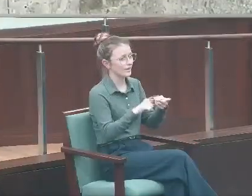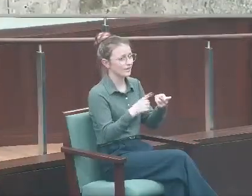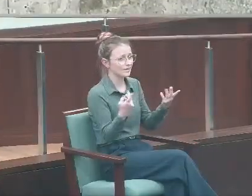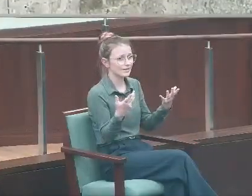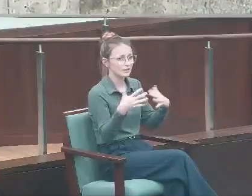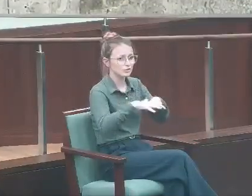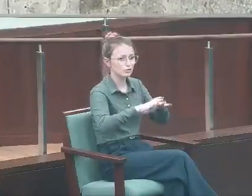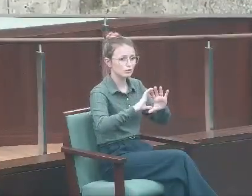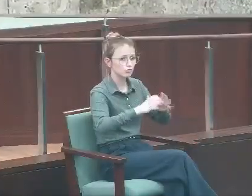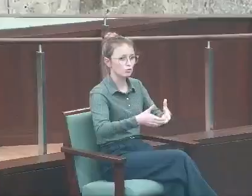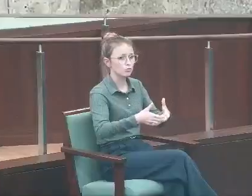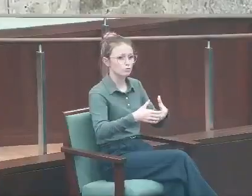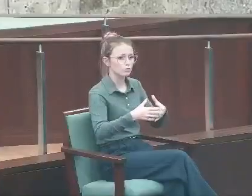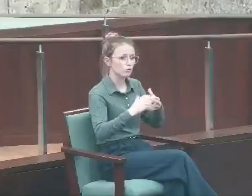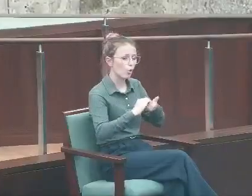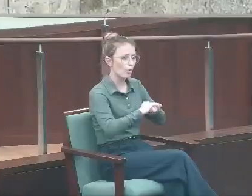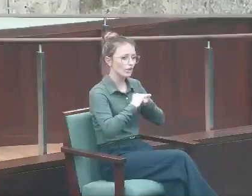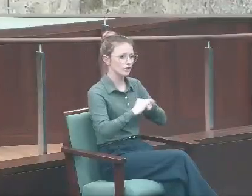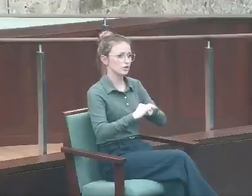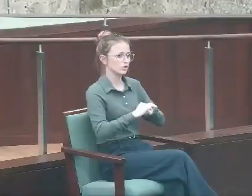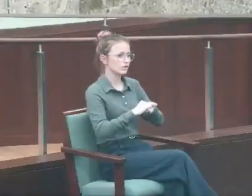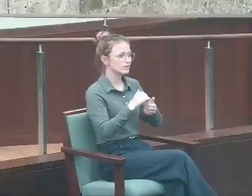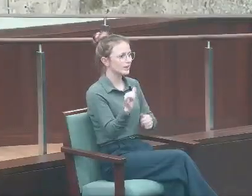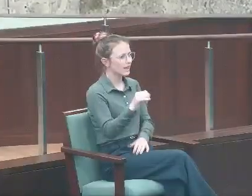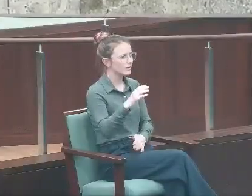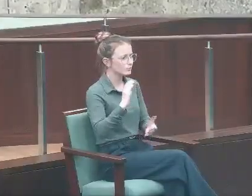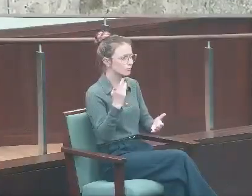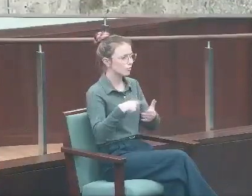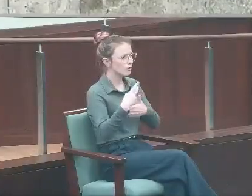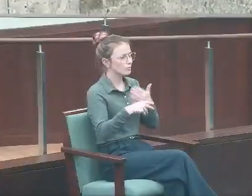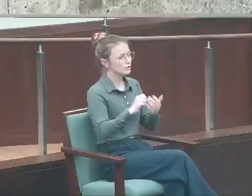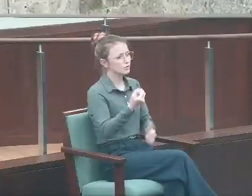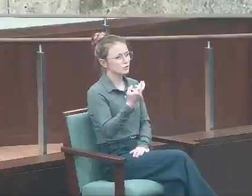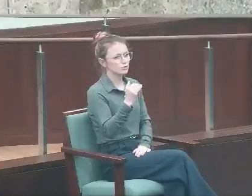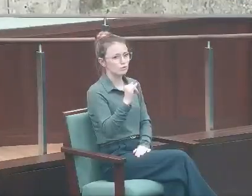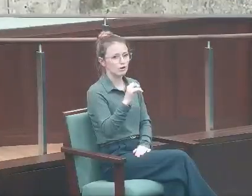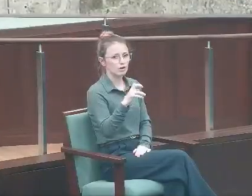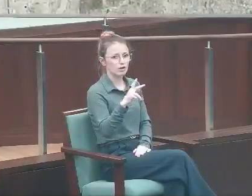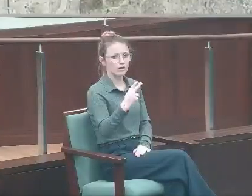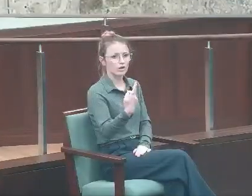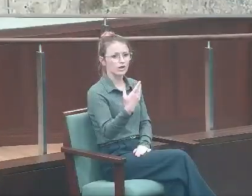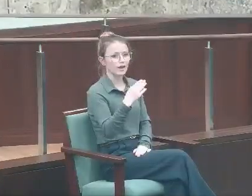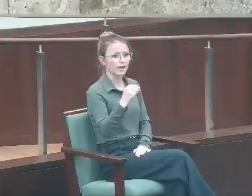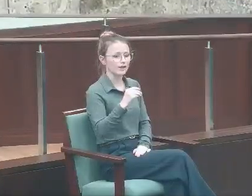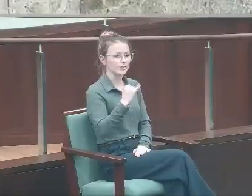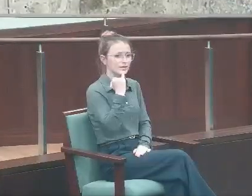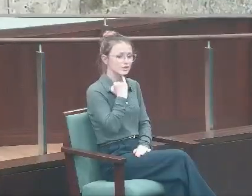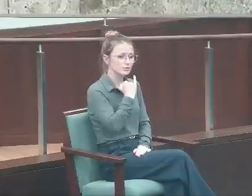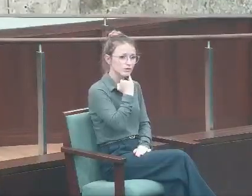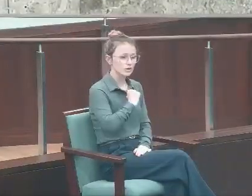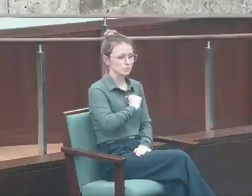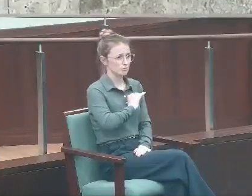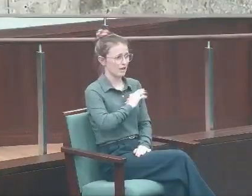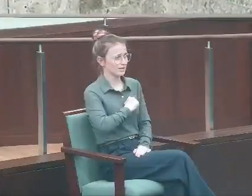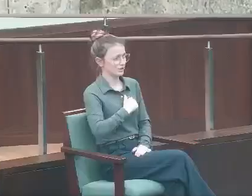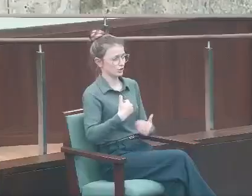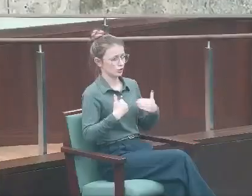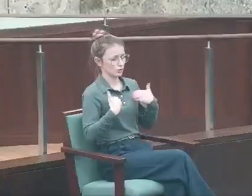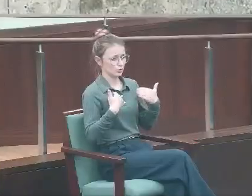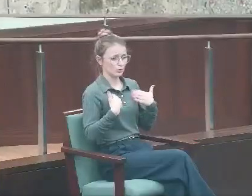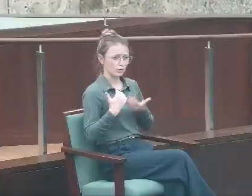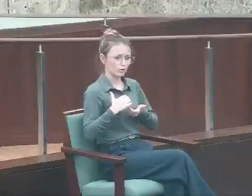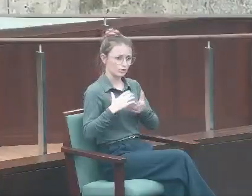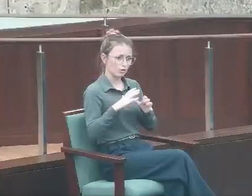and shared values through the programs like Sharaka and Israel-Palestinian Youth Coexistence